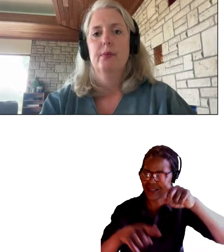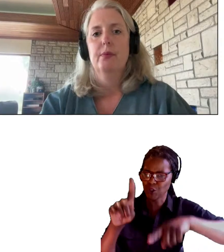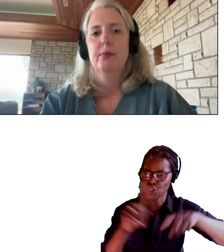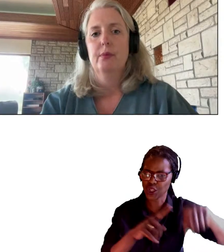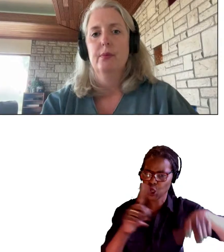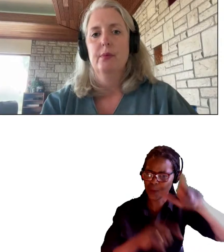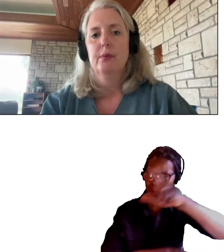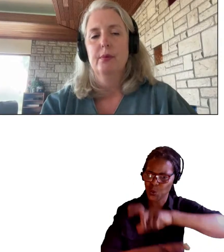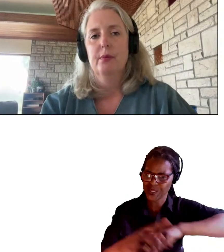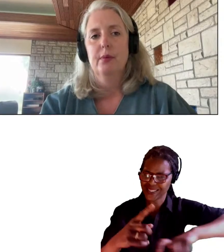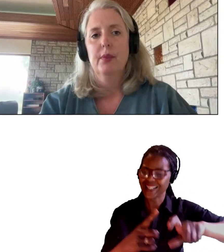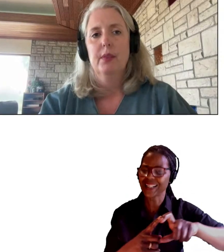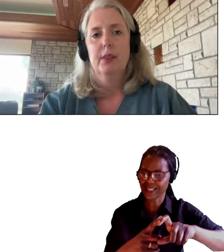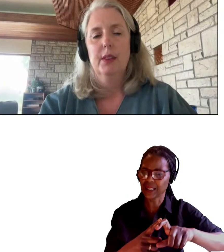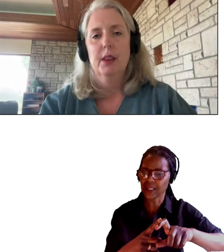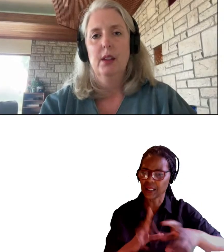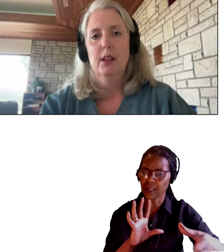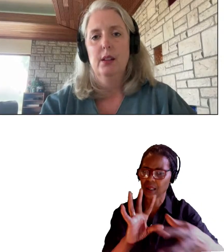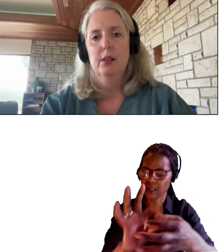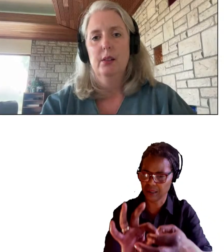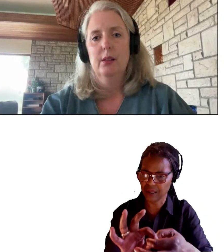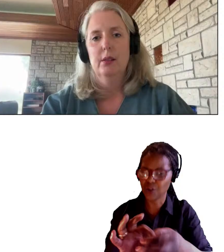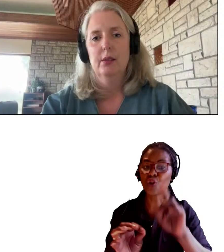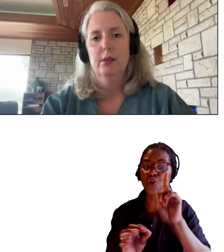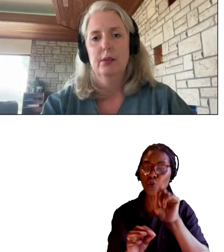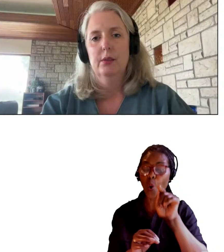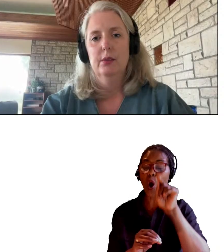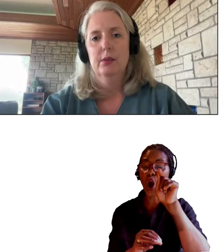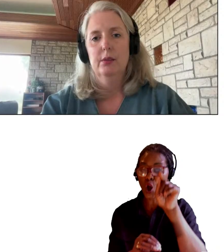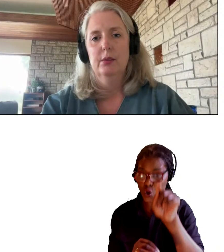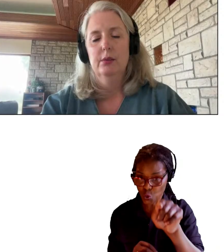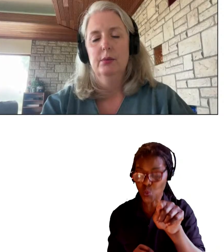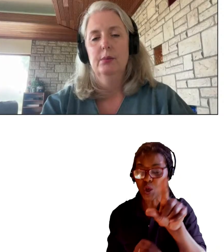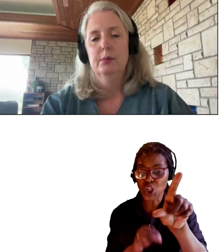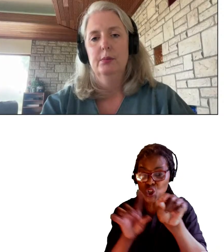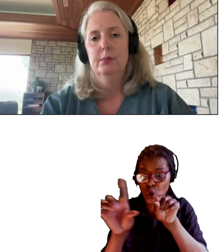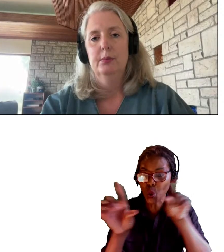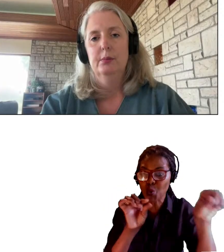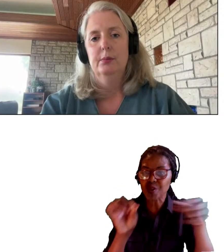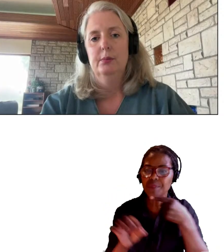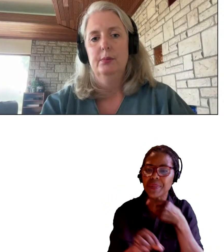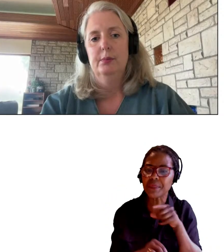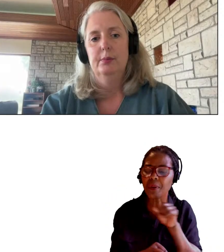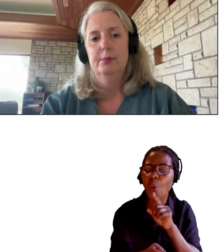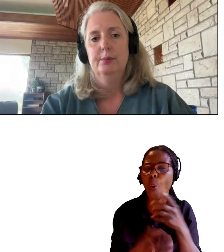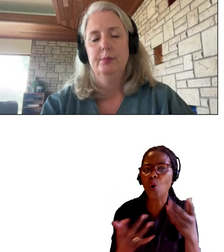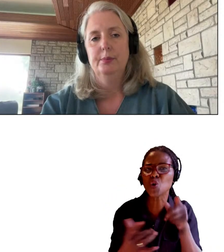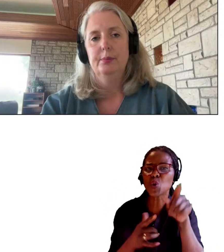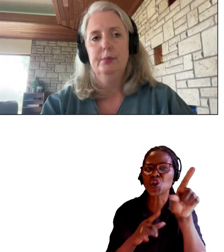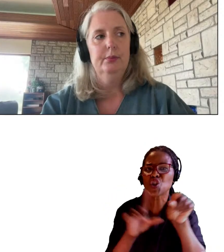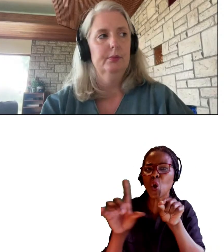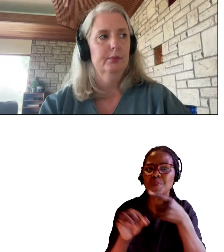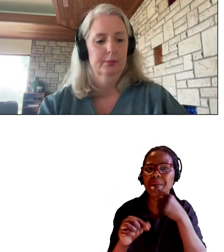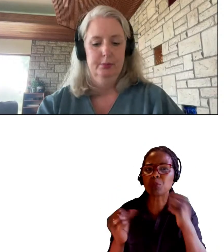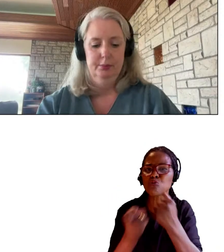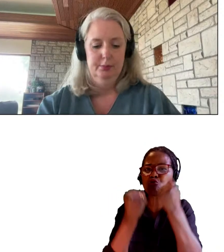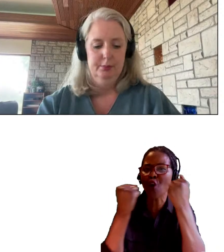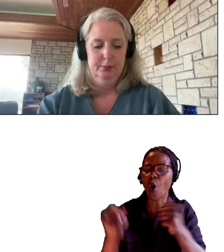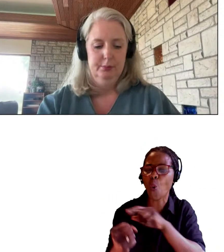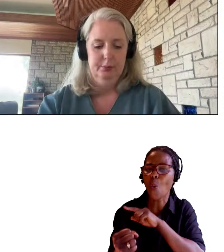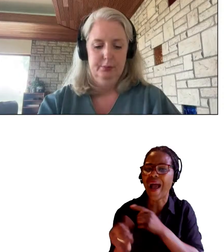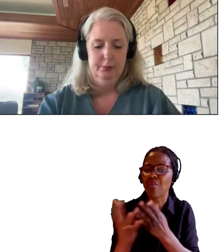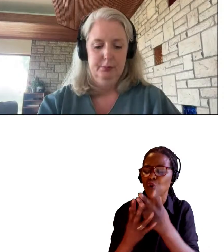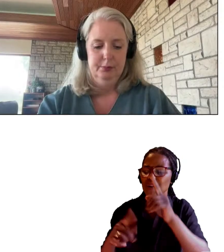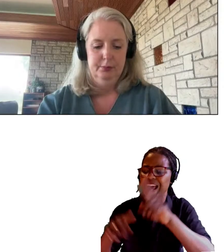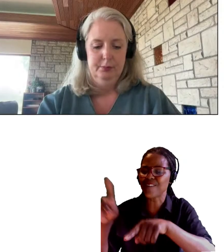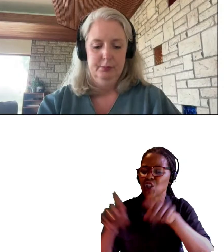how who you ended up picking for those reasons, or the people who you considered having stronger applications for diversity and